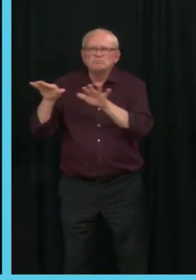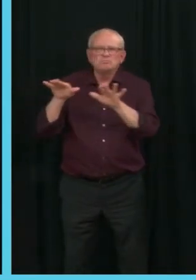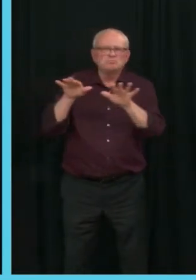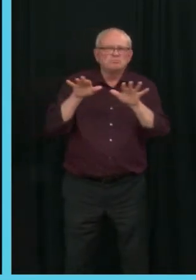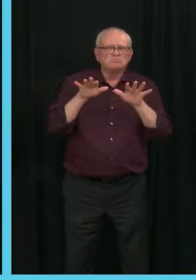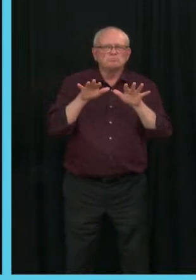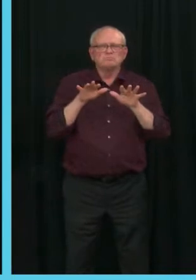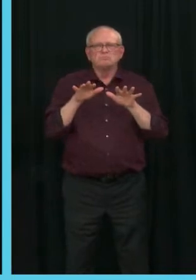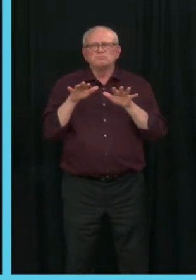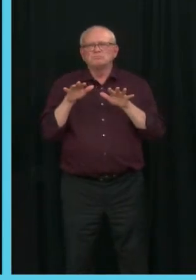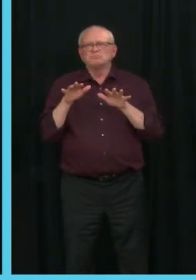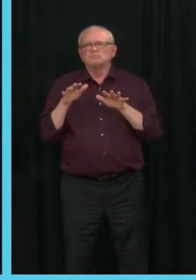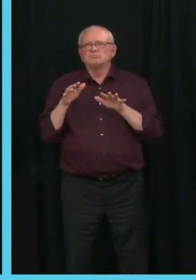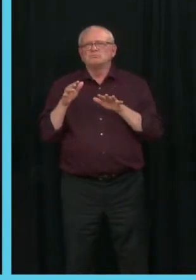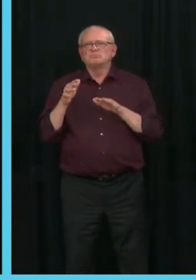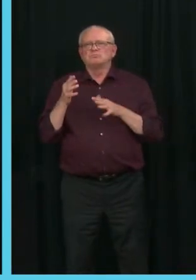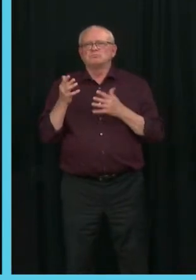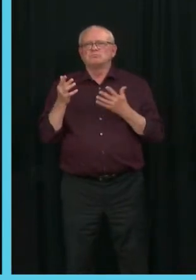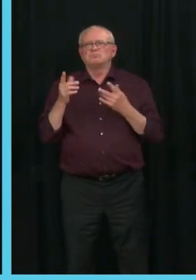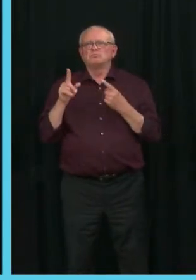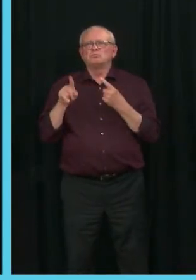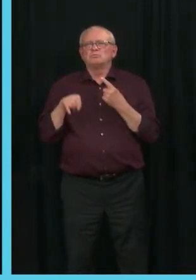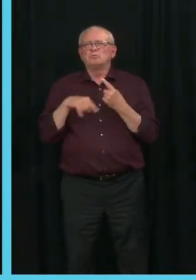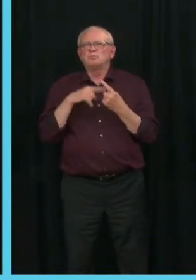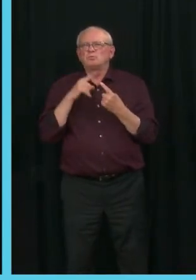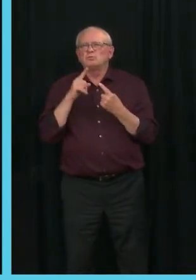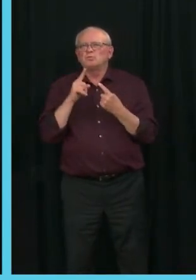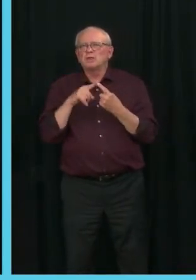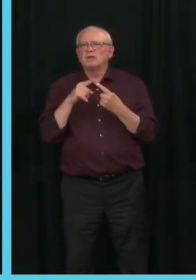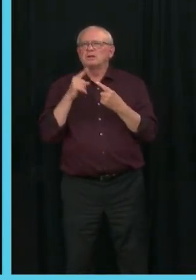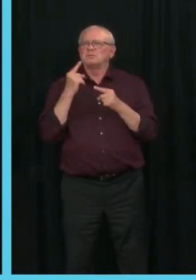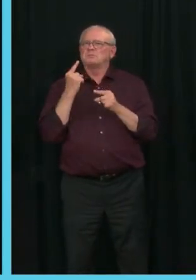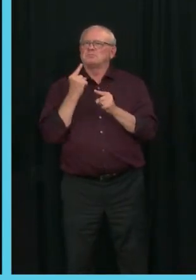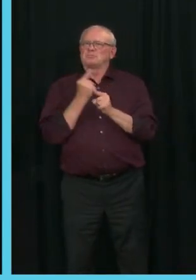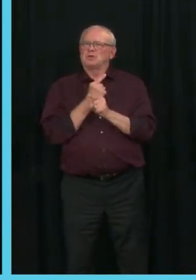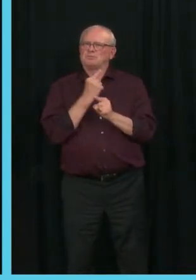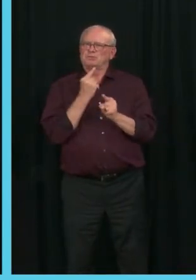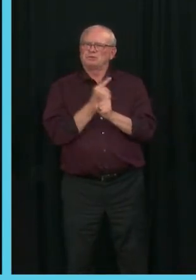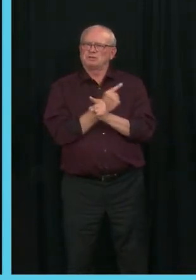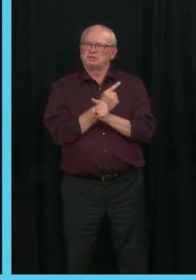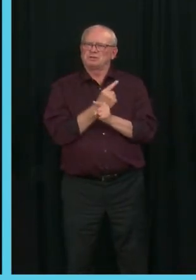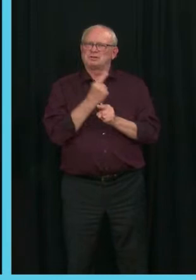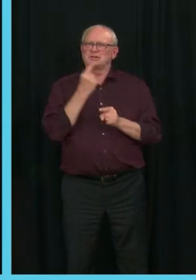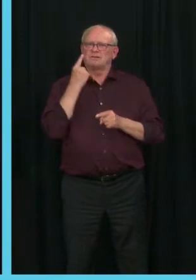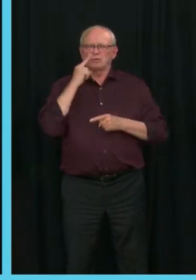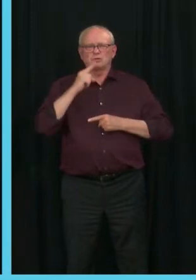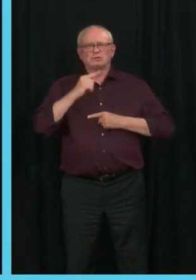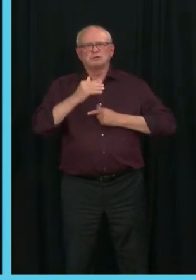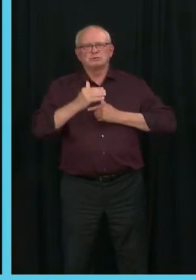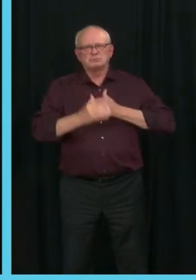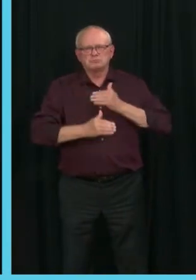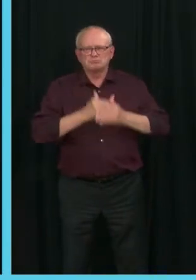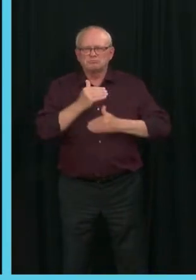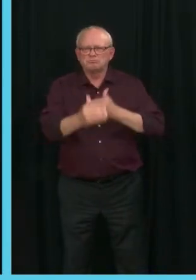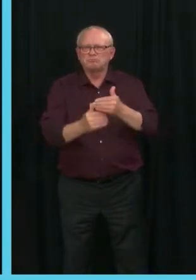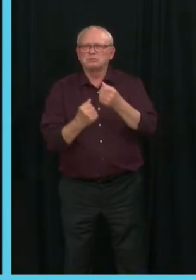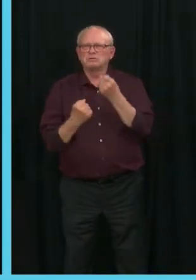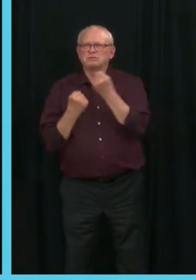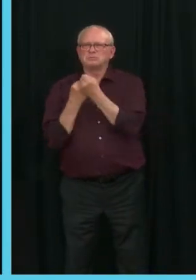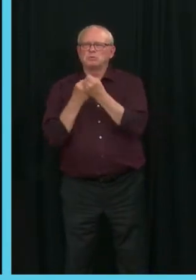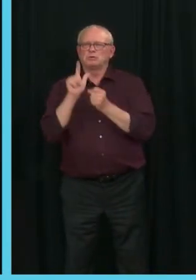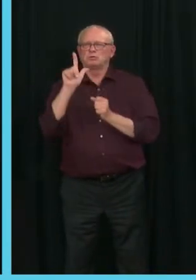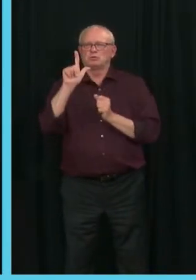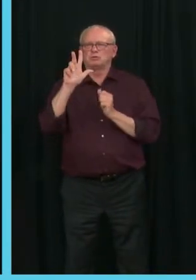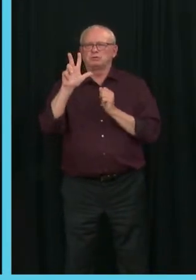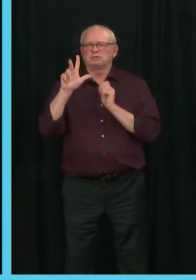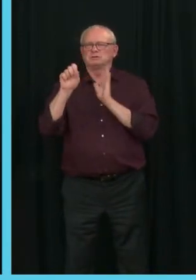status to make a amicus curiae brief in support of that 23 state challenge of the federal decision. So